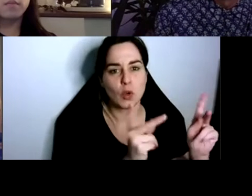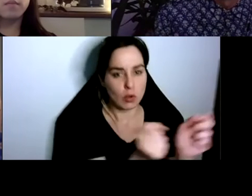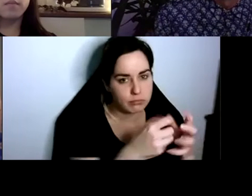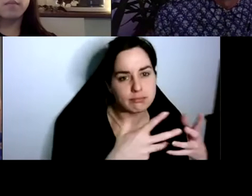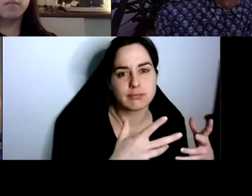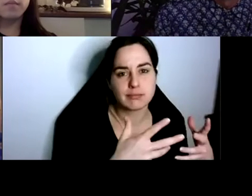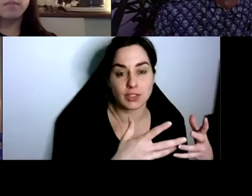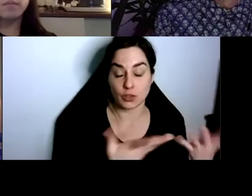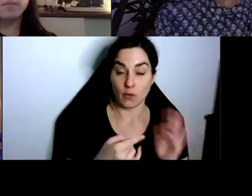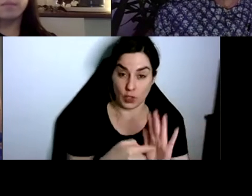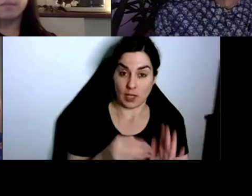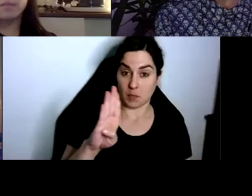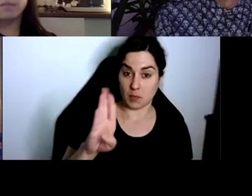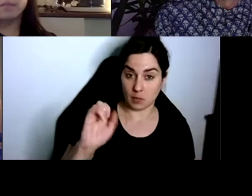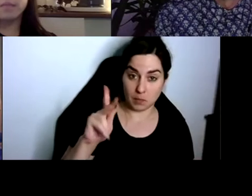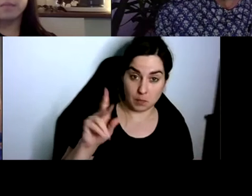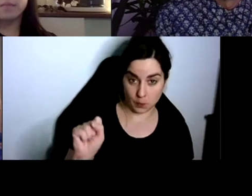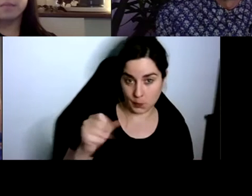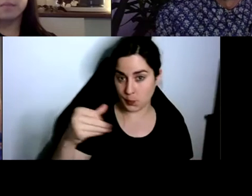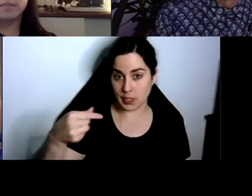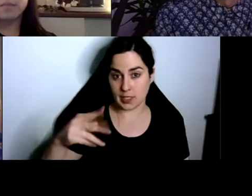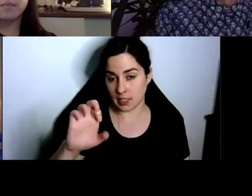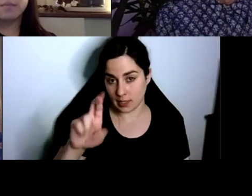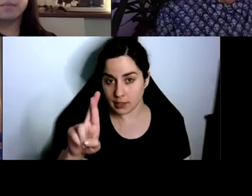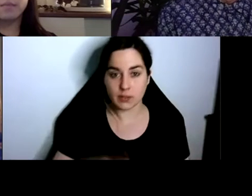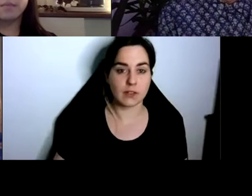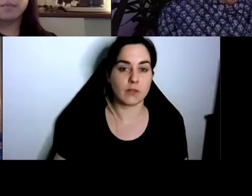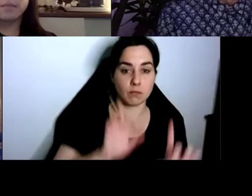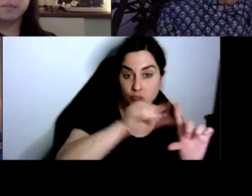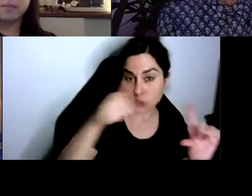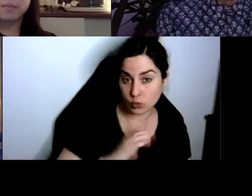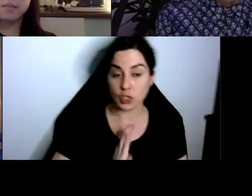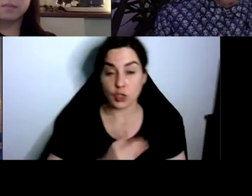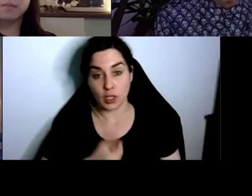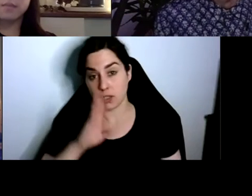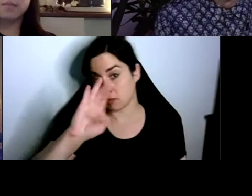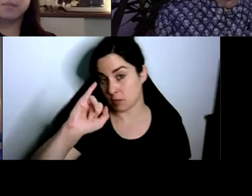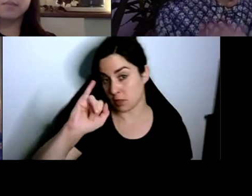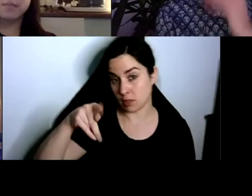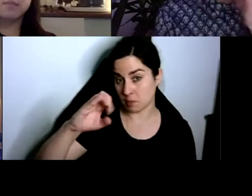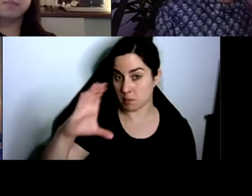for queer and trans, BIPOC social worlds to flourish.